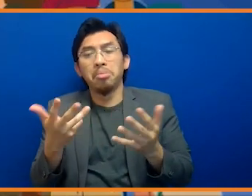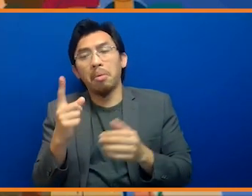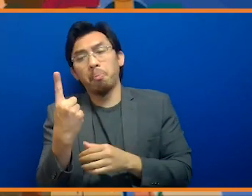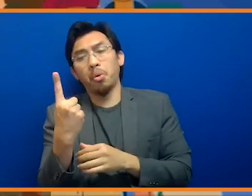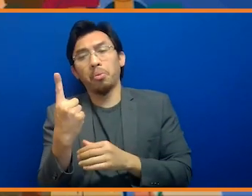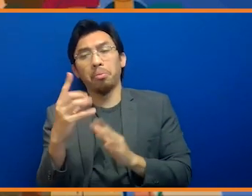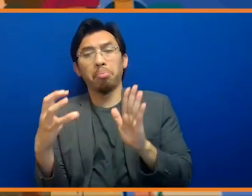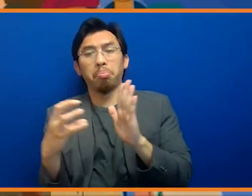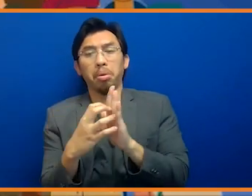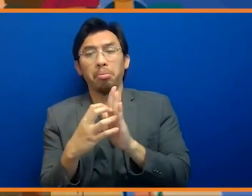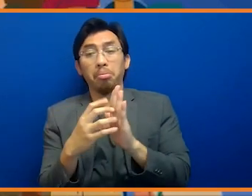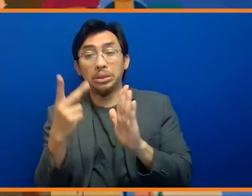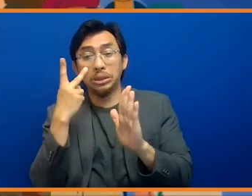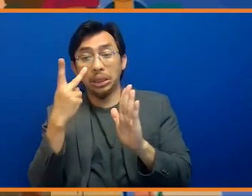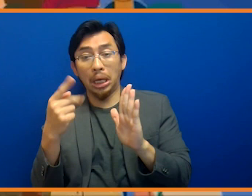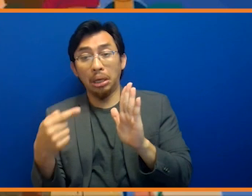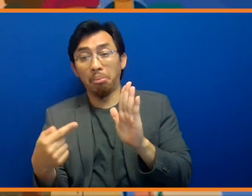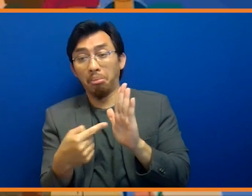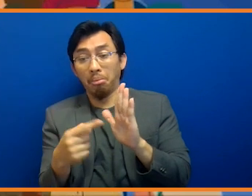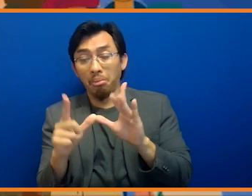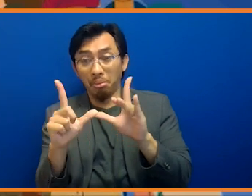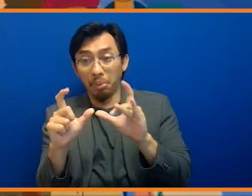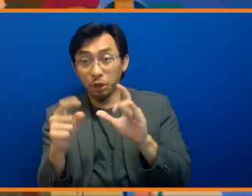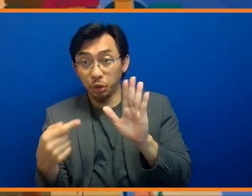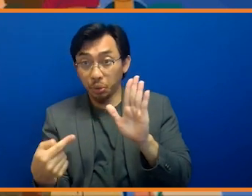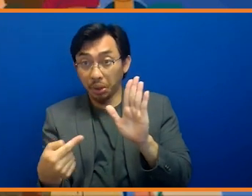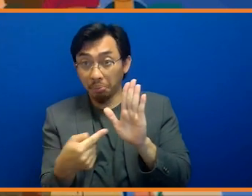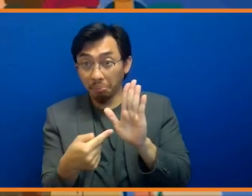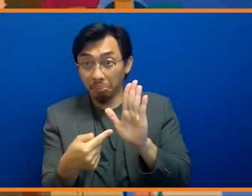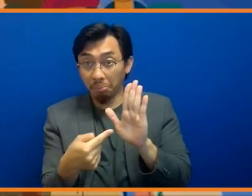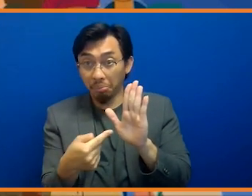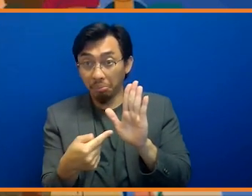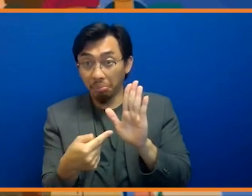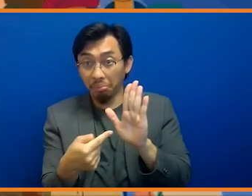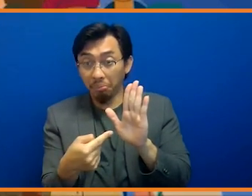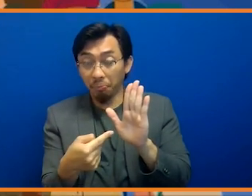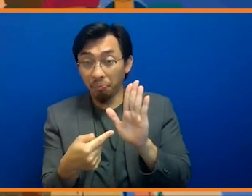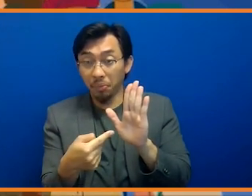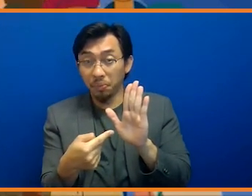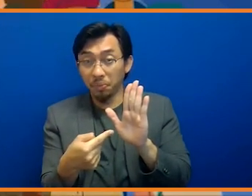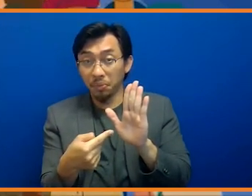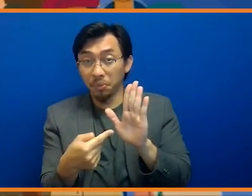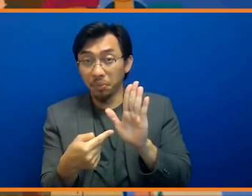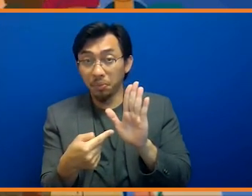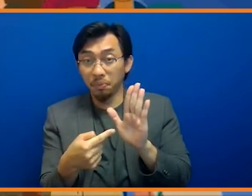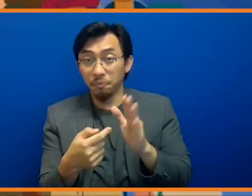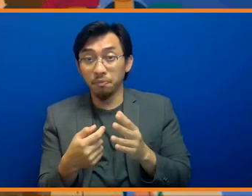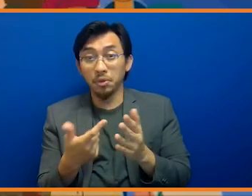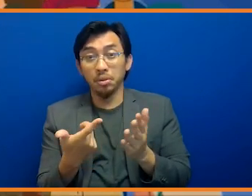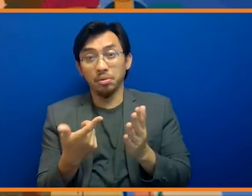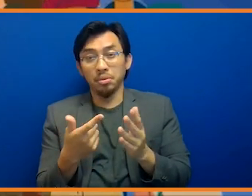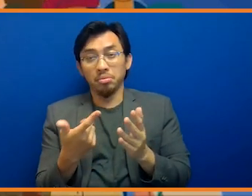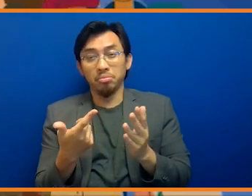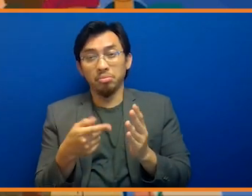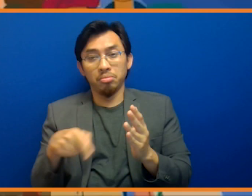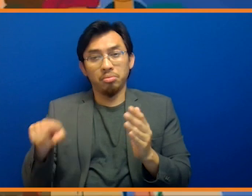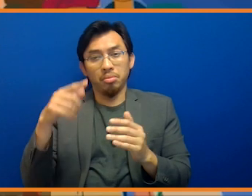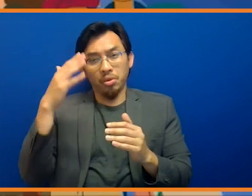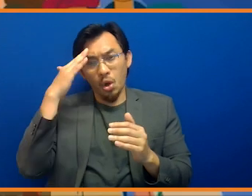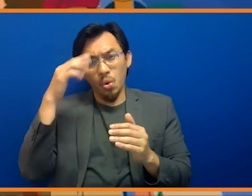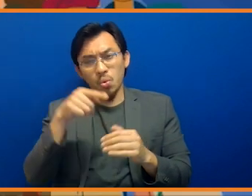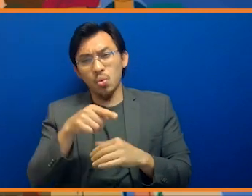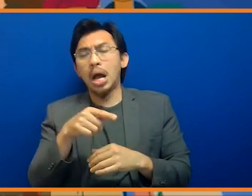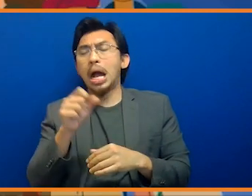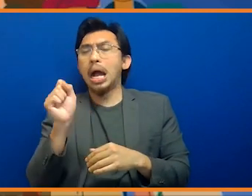then everybody, oh, and when they see that picture or that uh, artifact, so they know, oh,